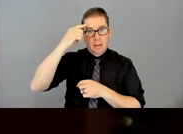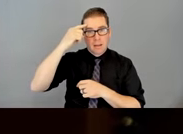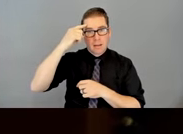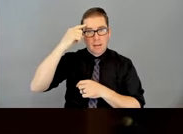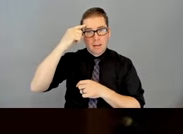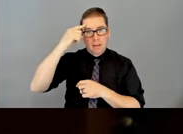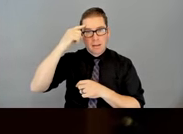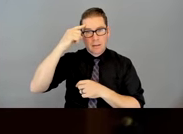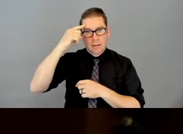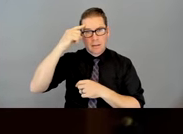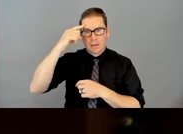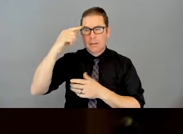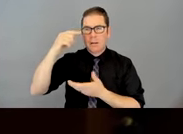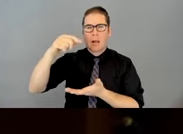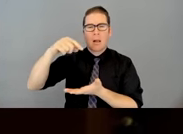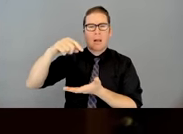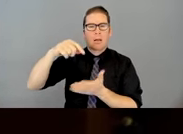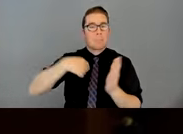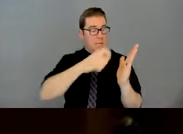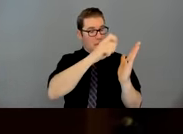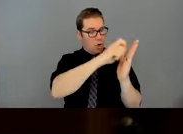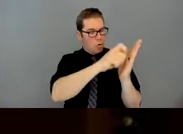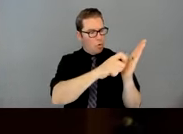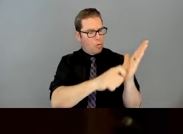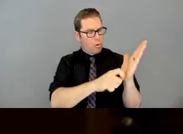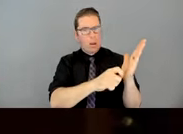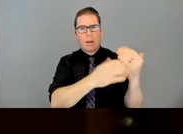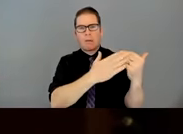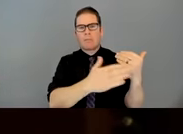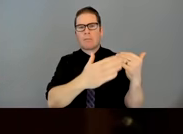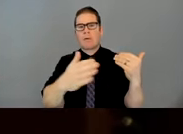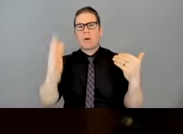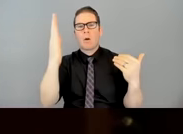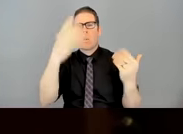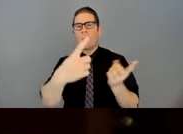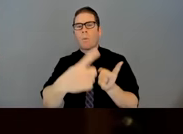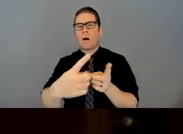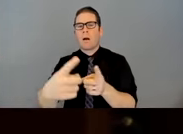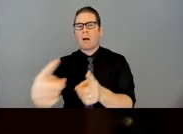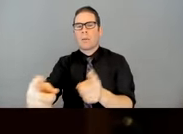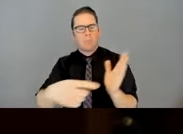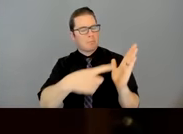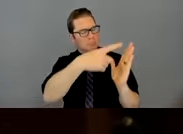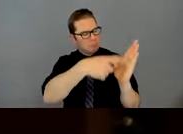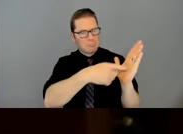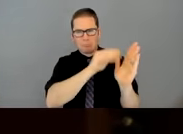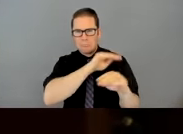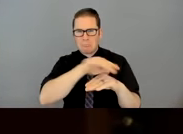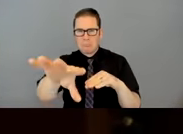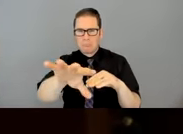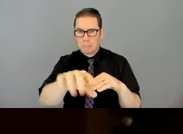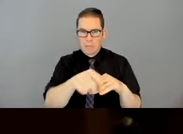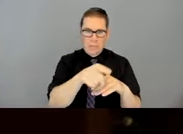the consequence of the policy. So will this policy have a disproportionate impact on certain